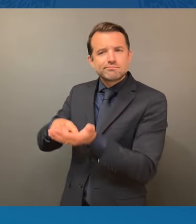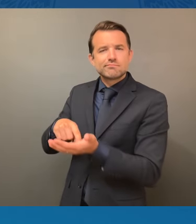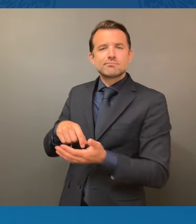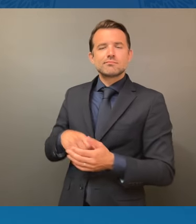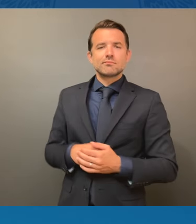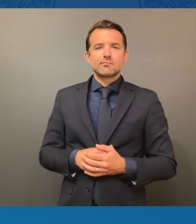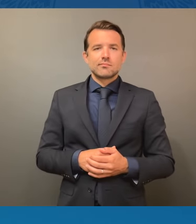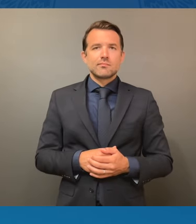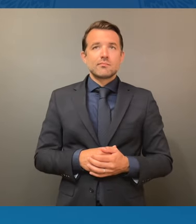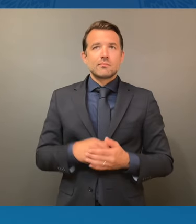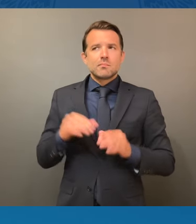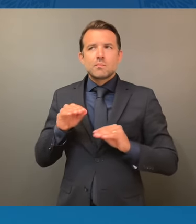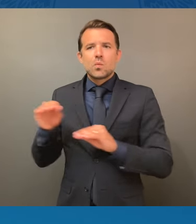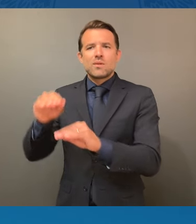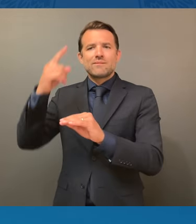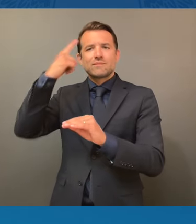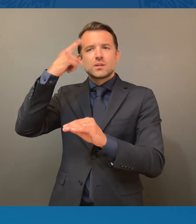remains unfinished.